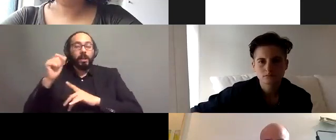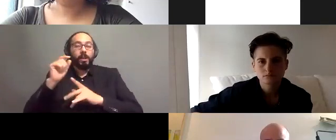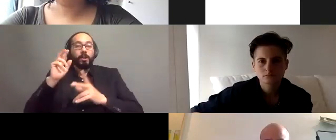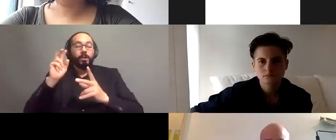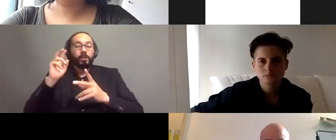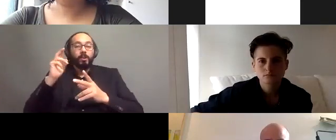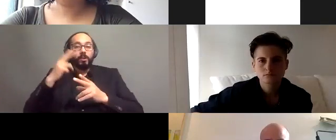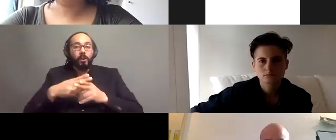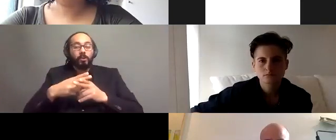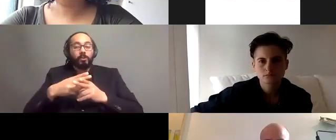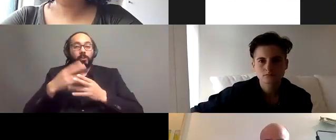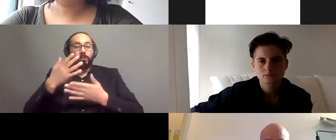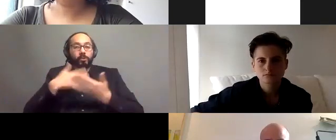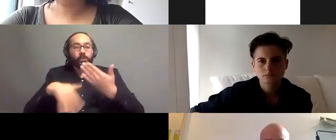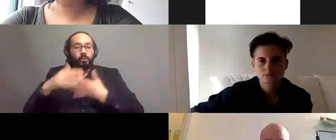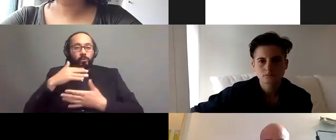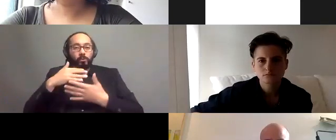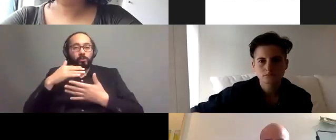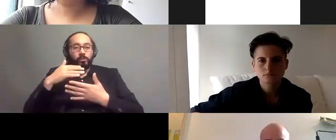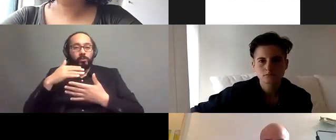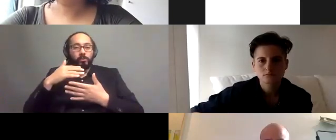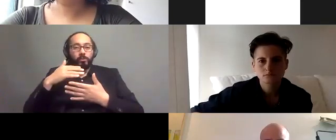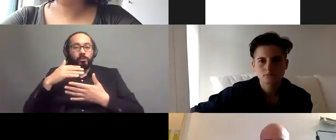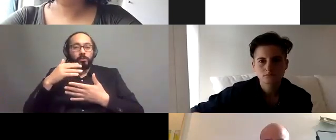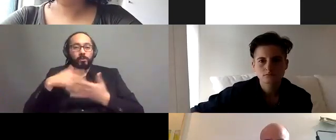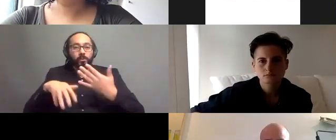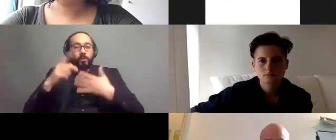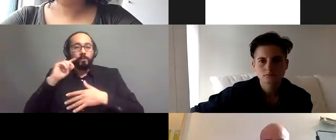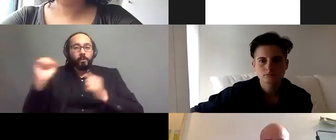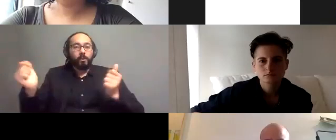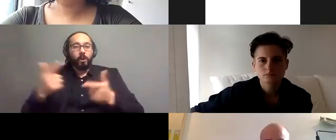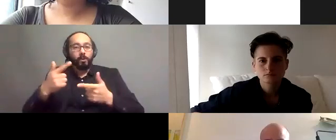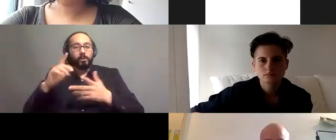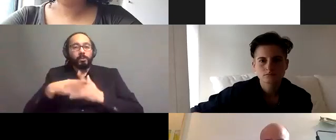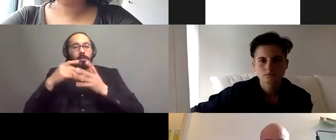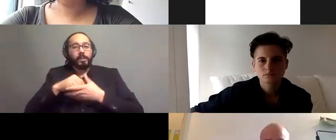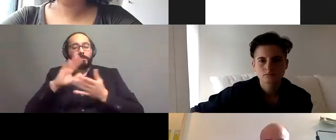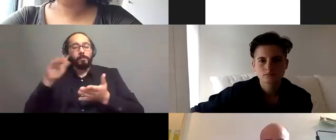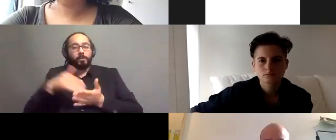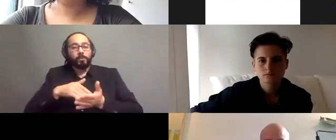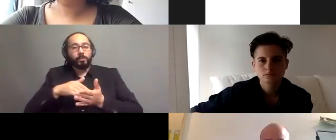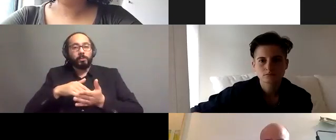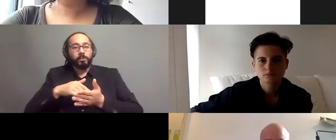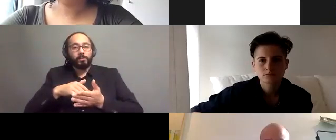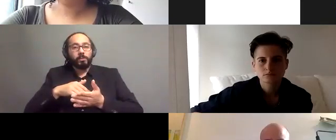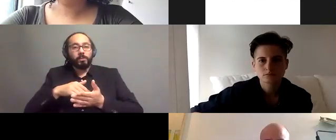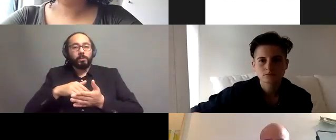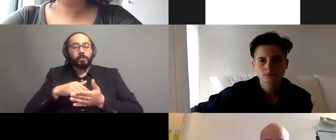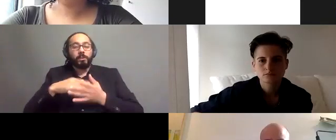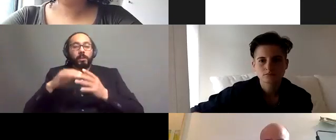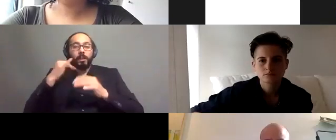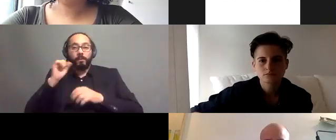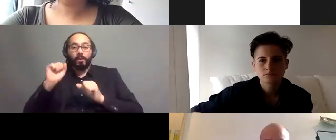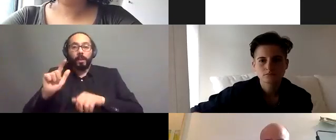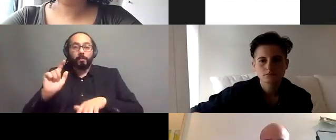was like started in Montreal. So if you can find the information and support, even just liking it would be really